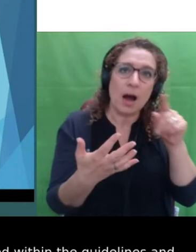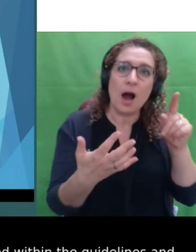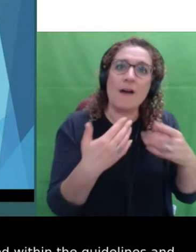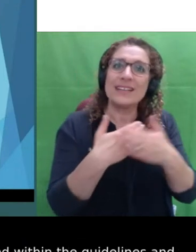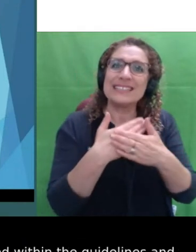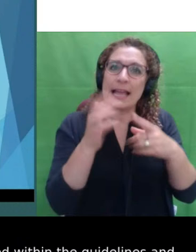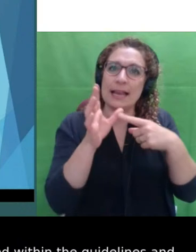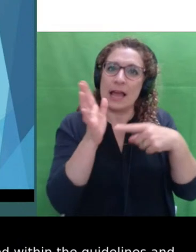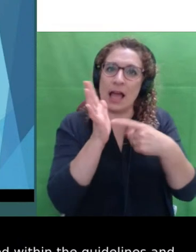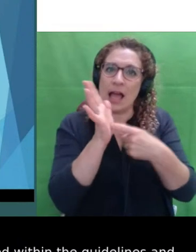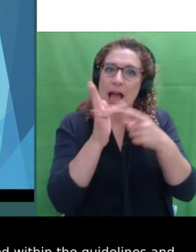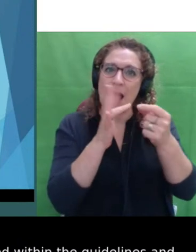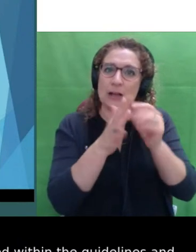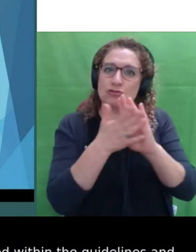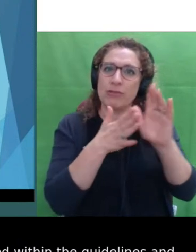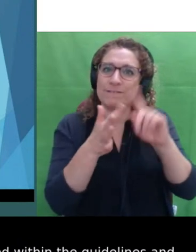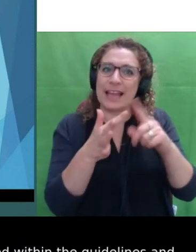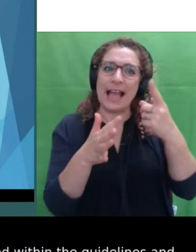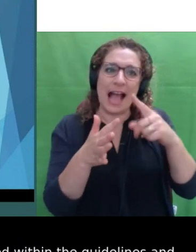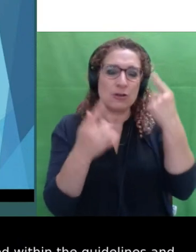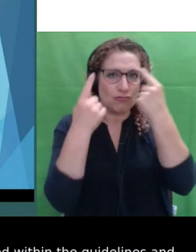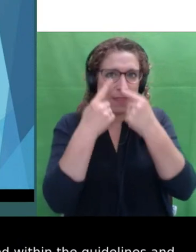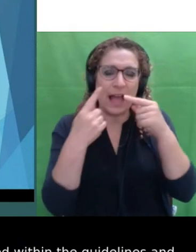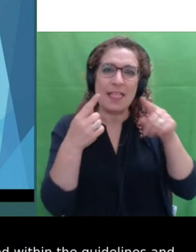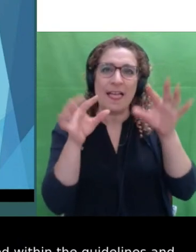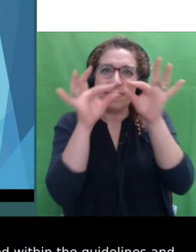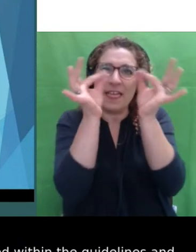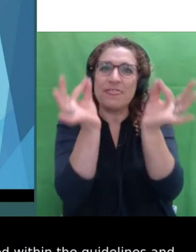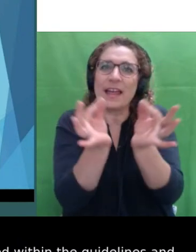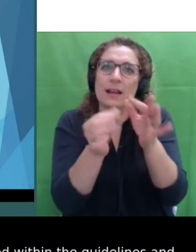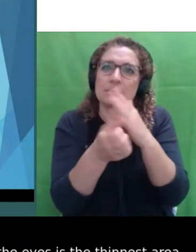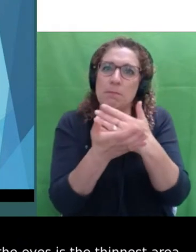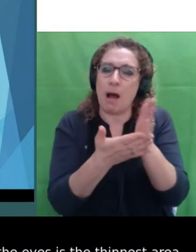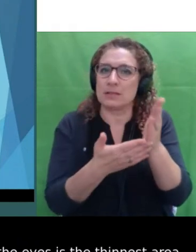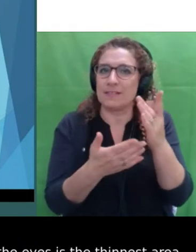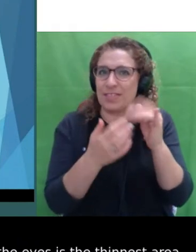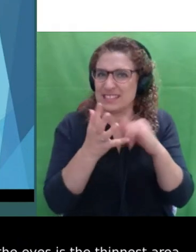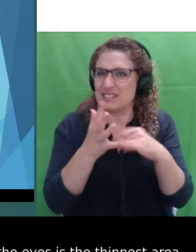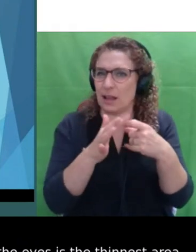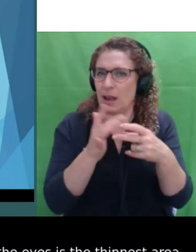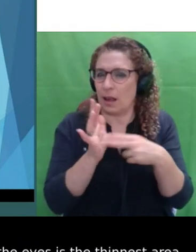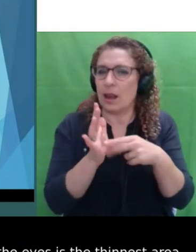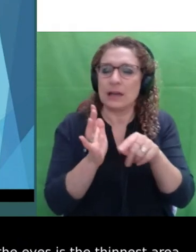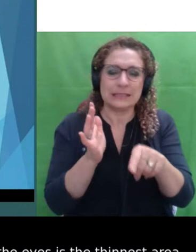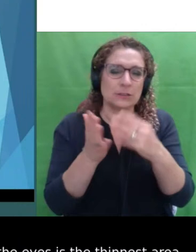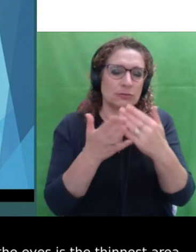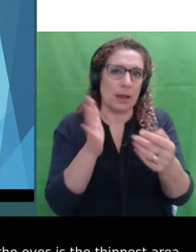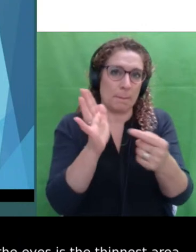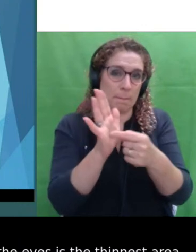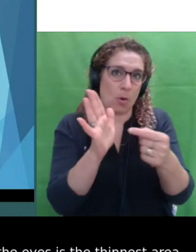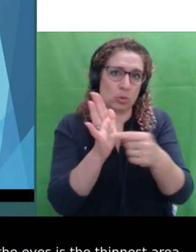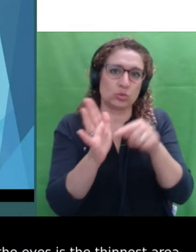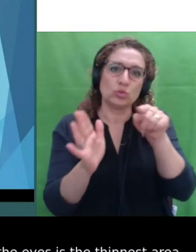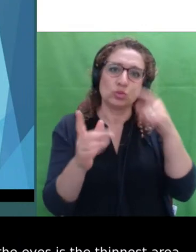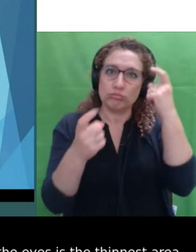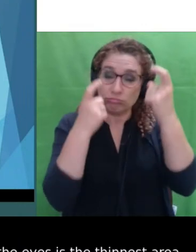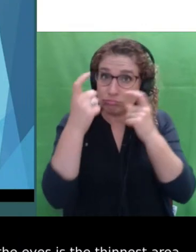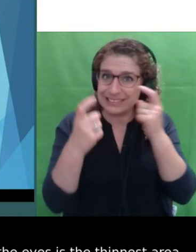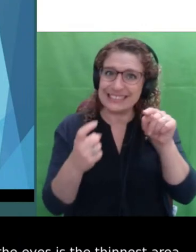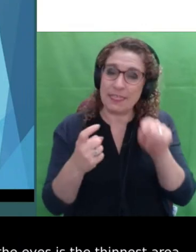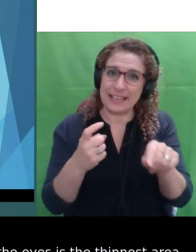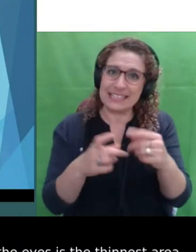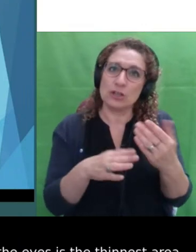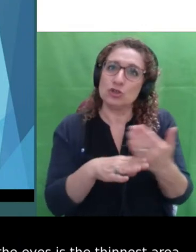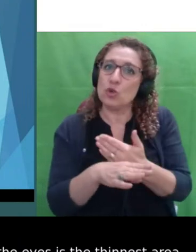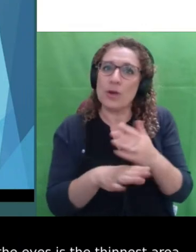around the eyes is the thinnest area of skin so i think it's really important to um you know consider these sooner rather than